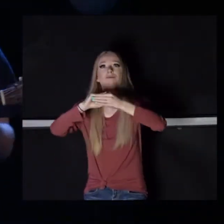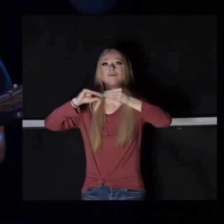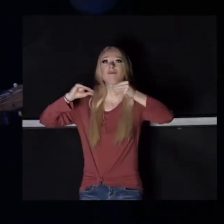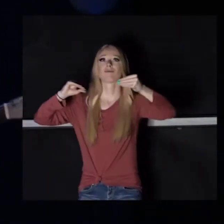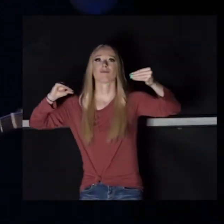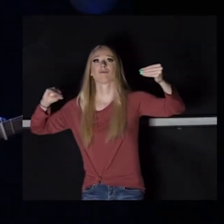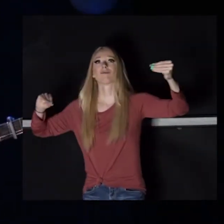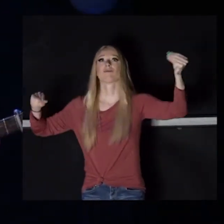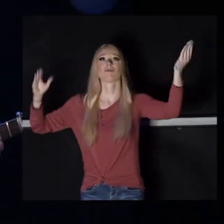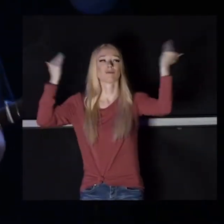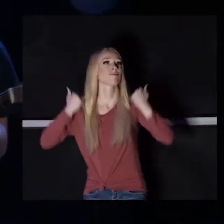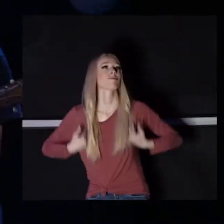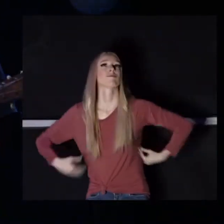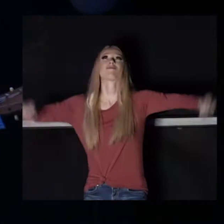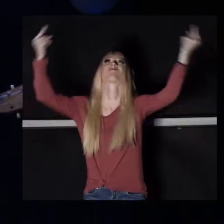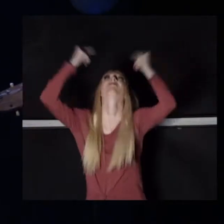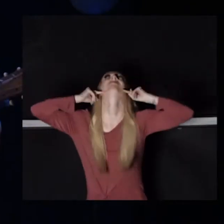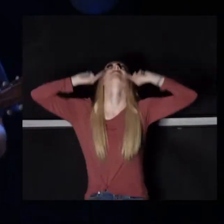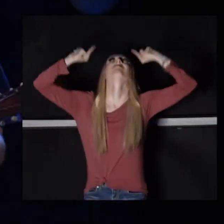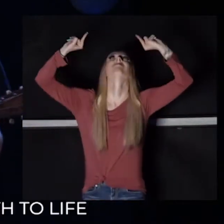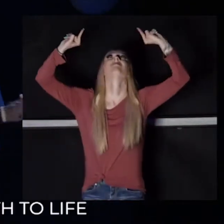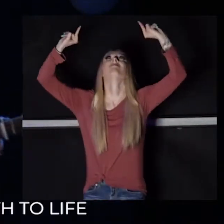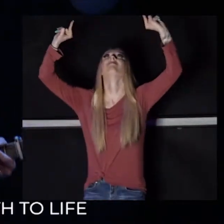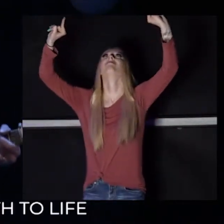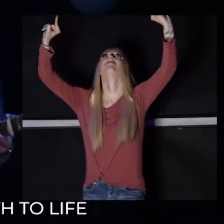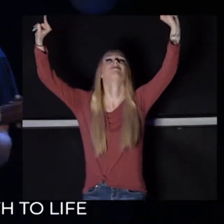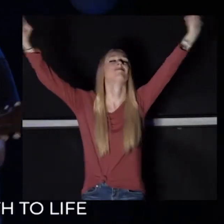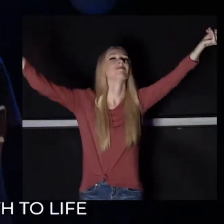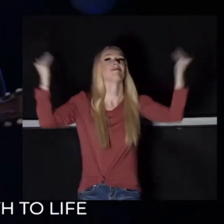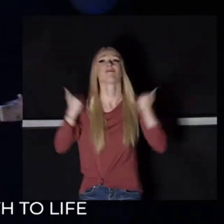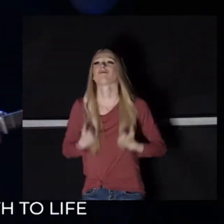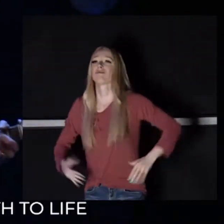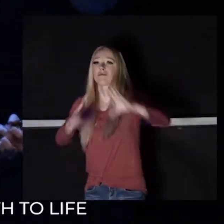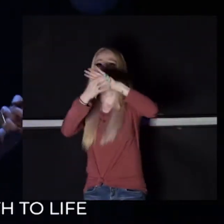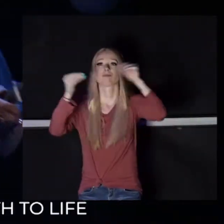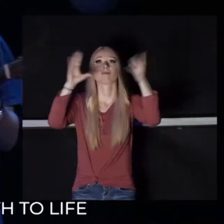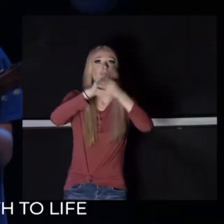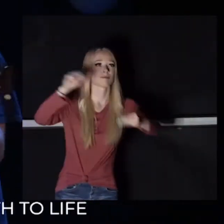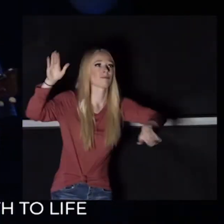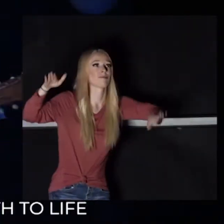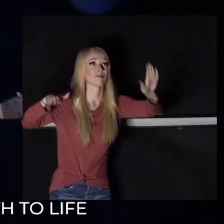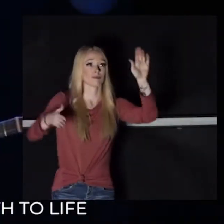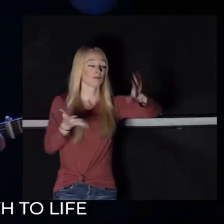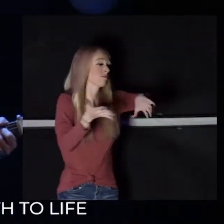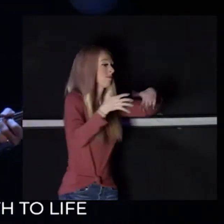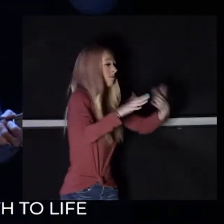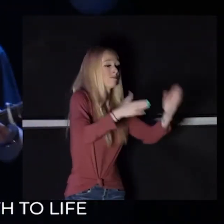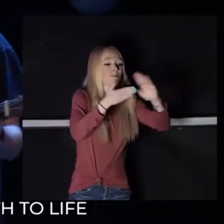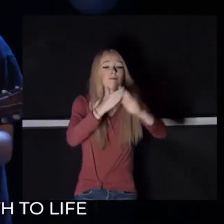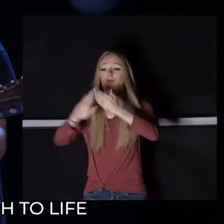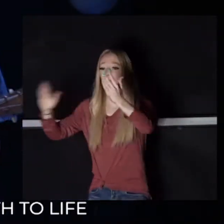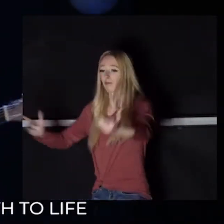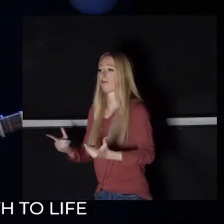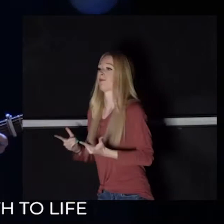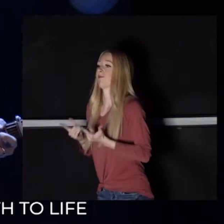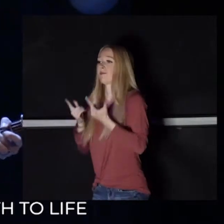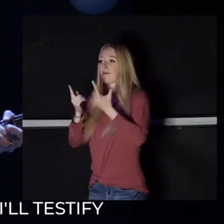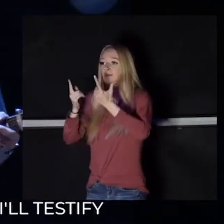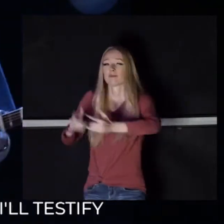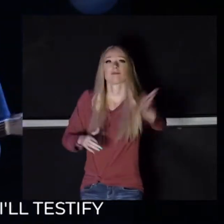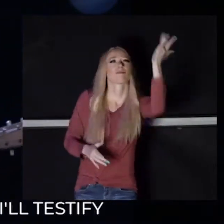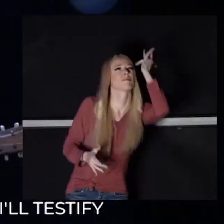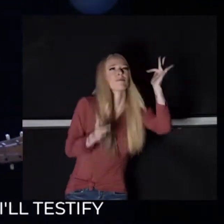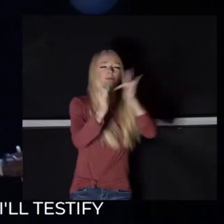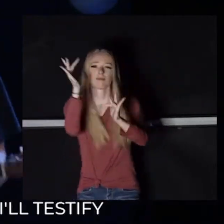my testimony. Oh, I'm alive. It's my testimony from dead